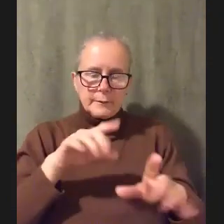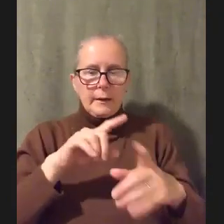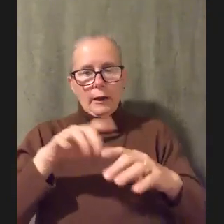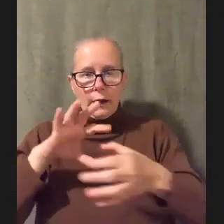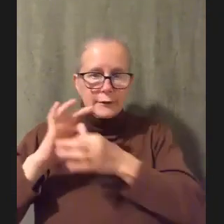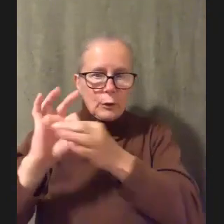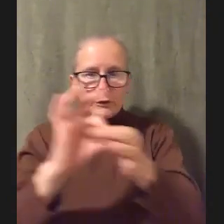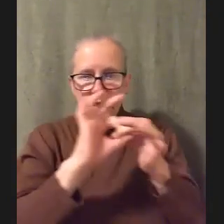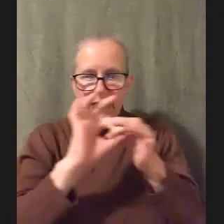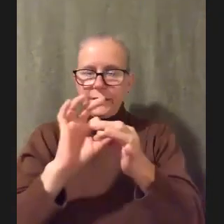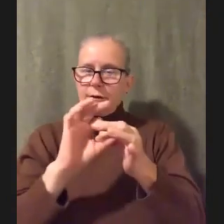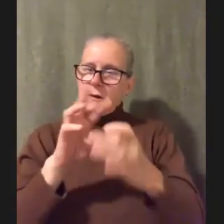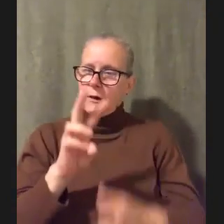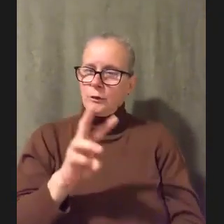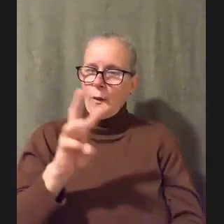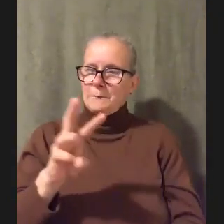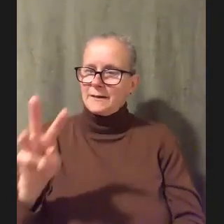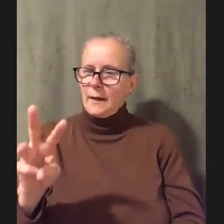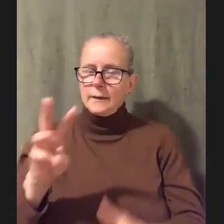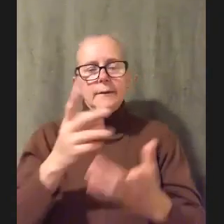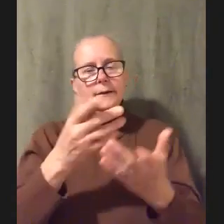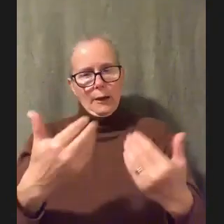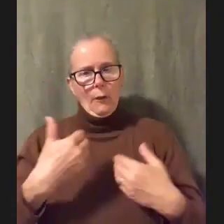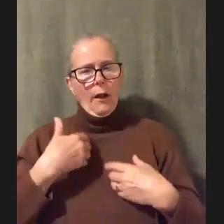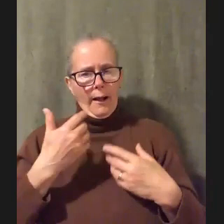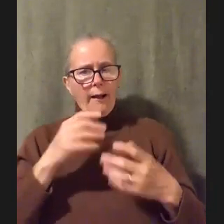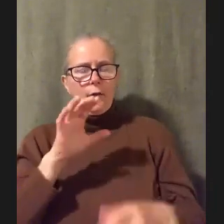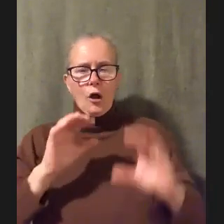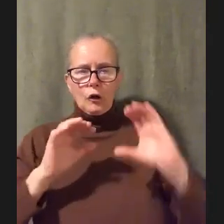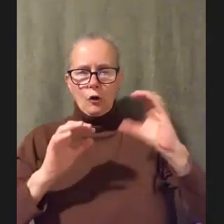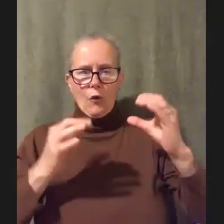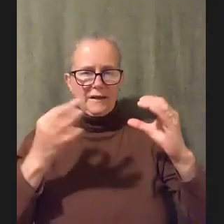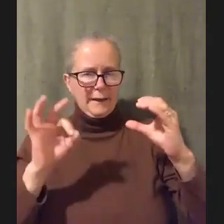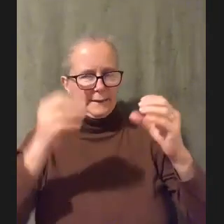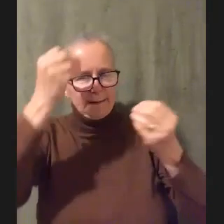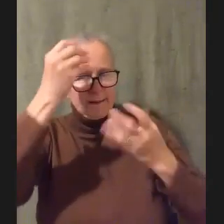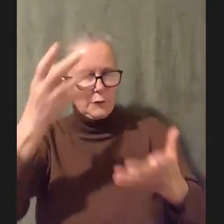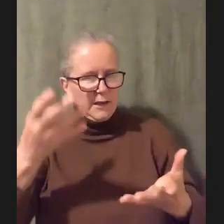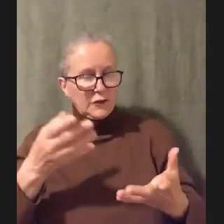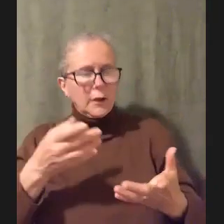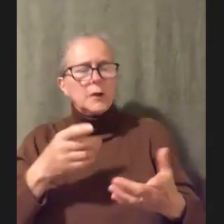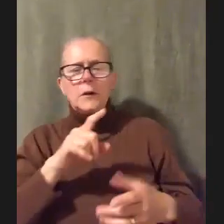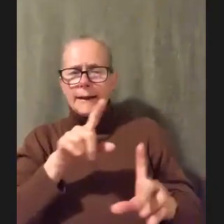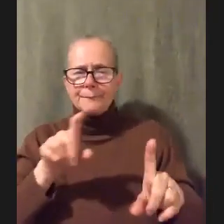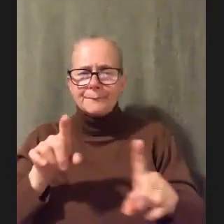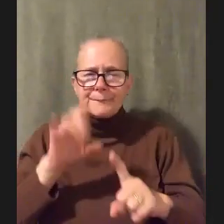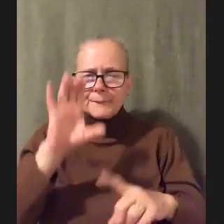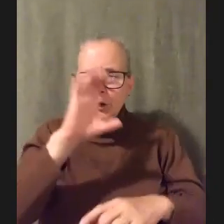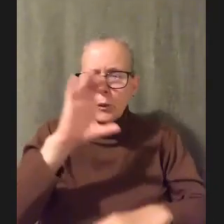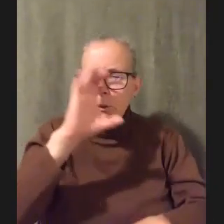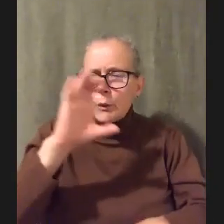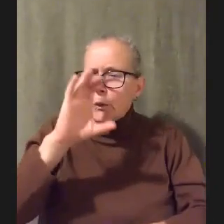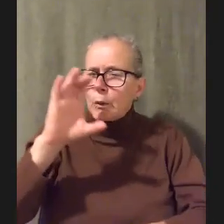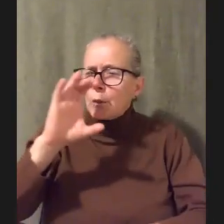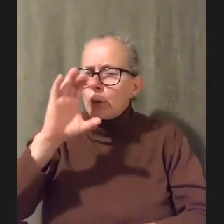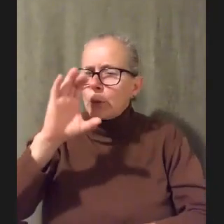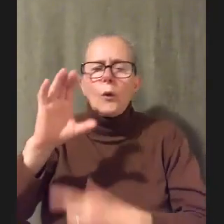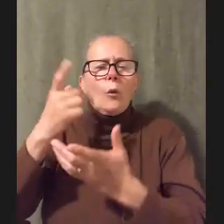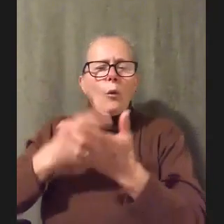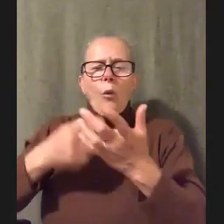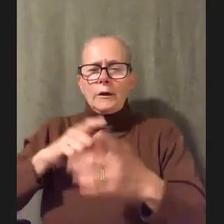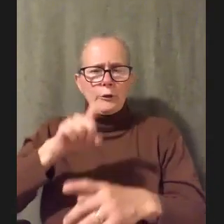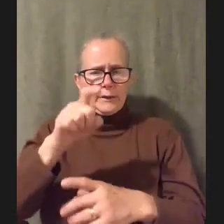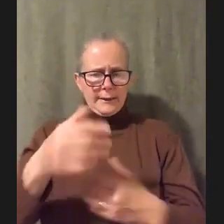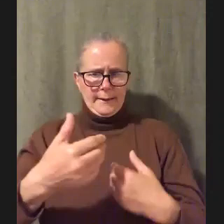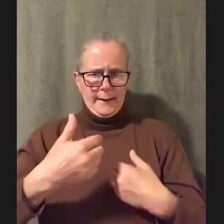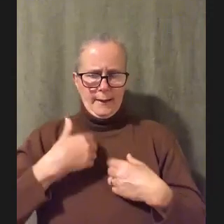association websites too. I imagine they'll often have COVID-19 information, and look at the kinds of information that you need to have,